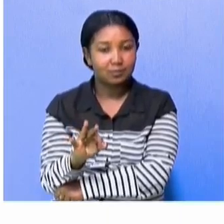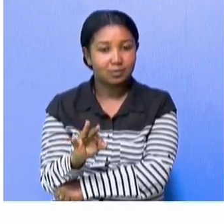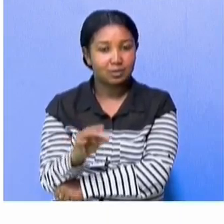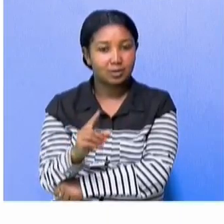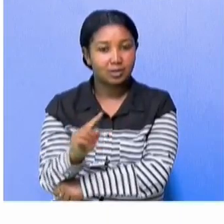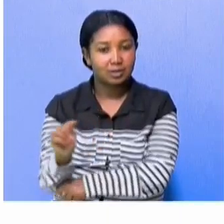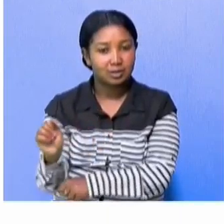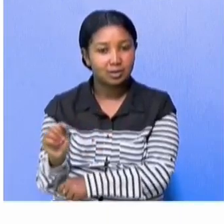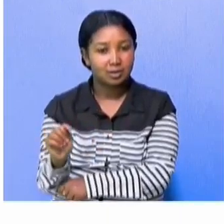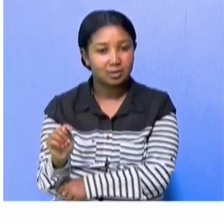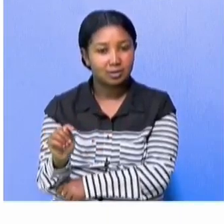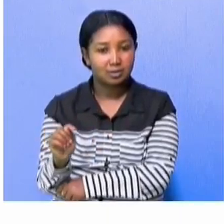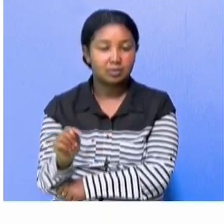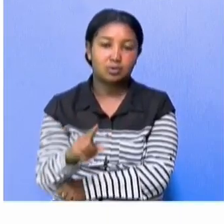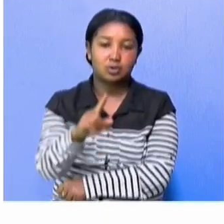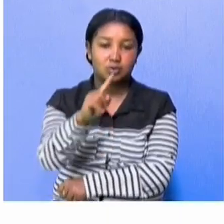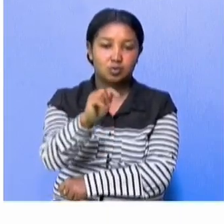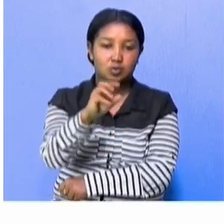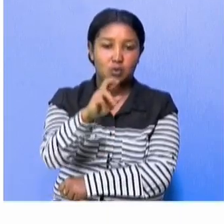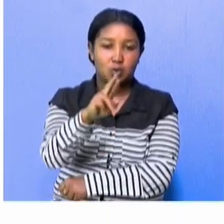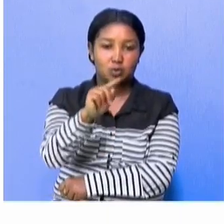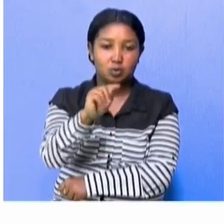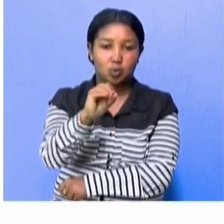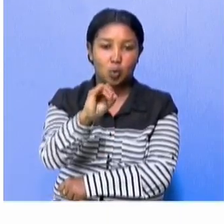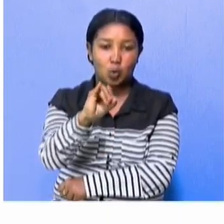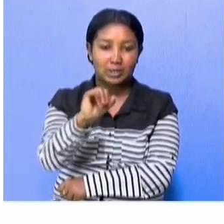the tortoise.